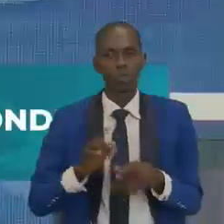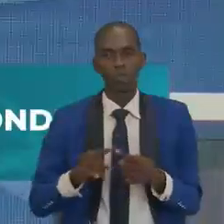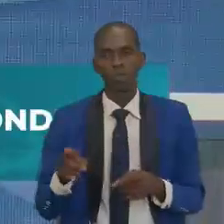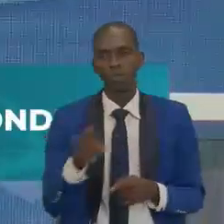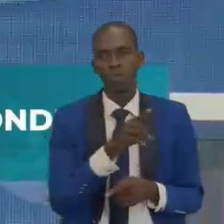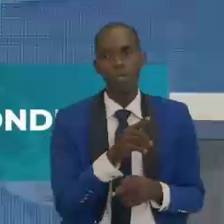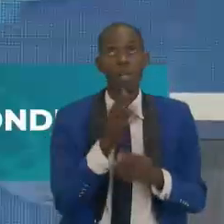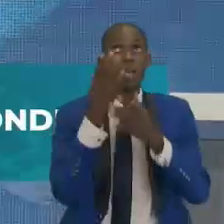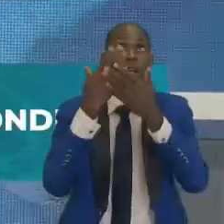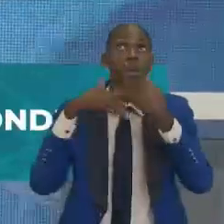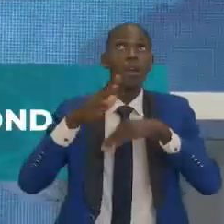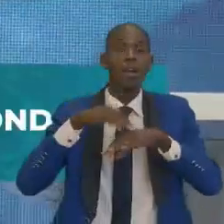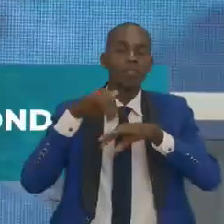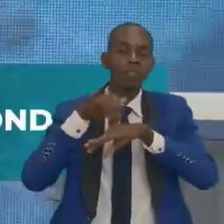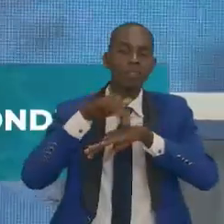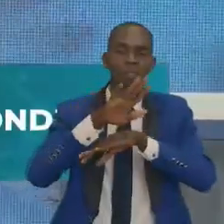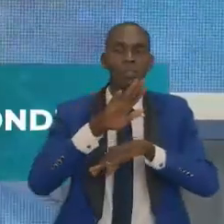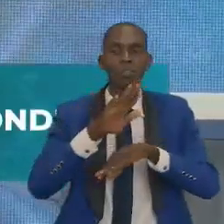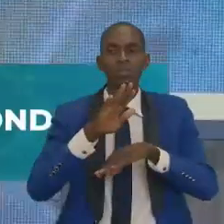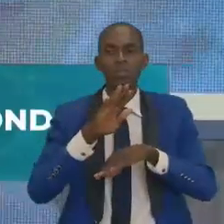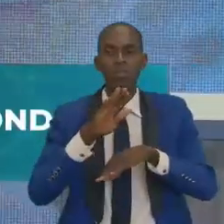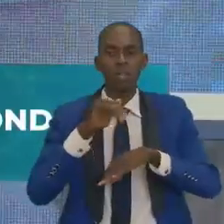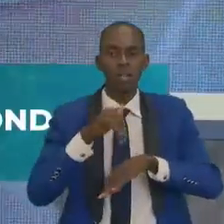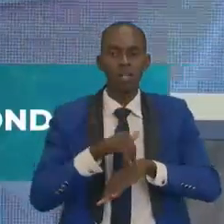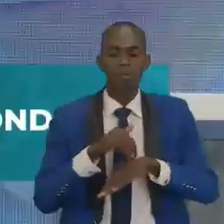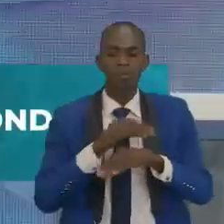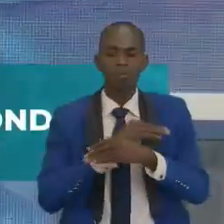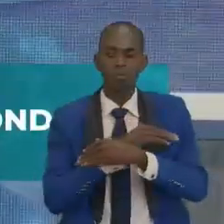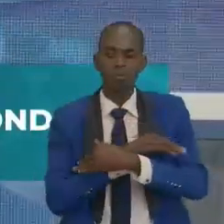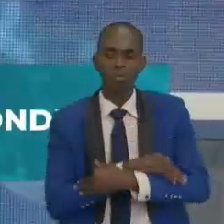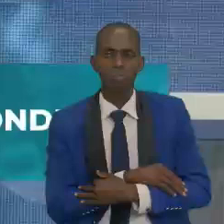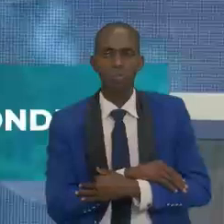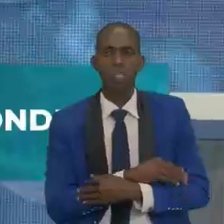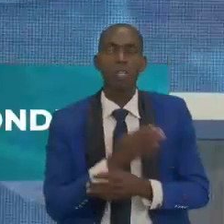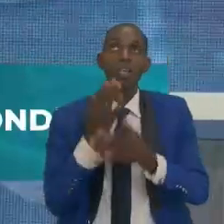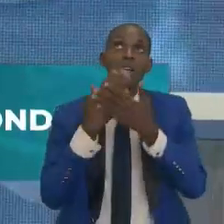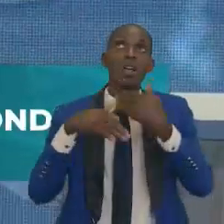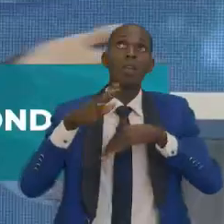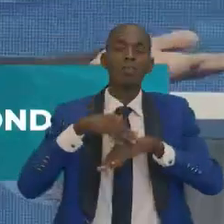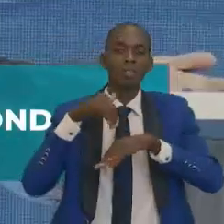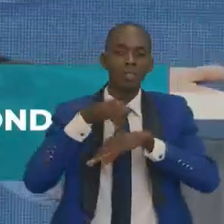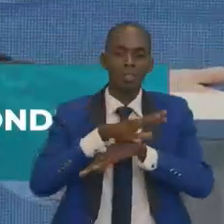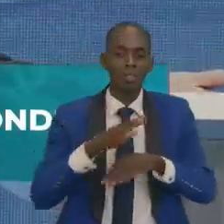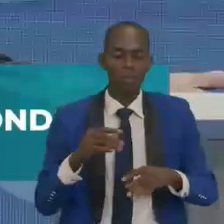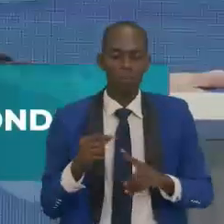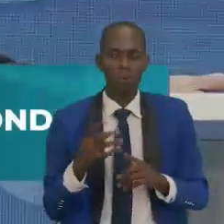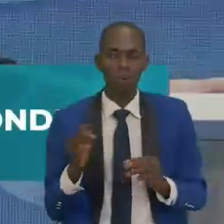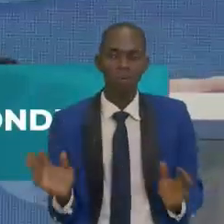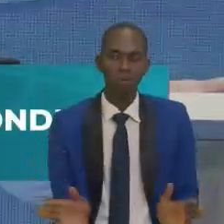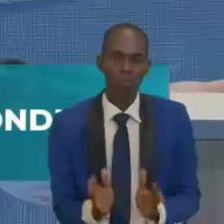Heaven sent address, heaven sent exhortation, heaven